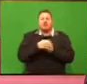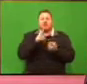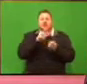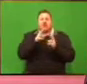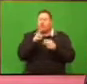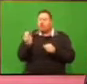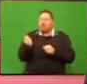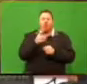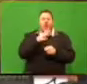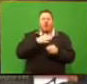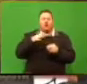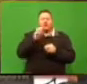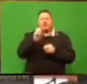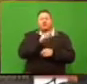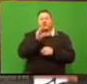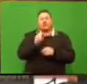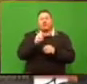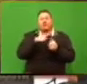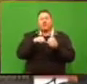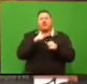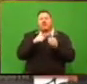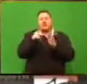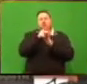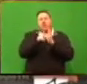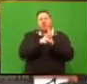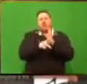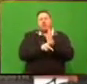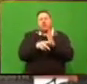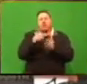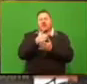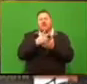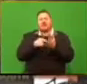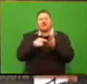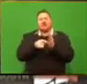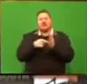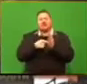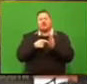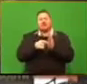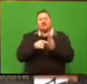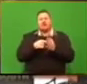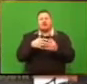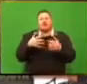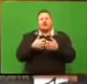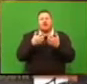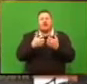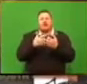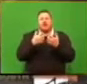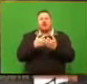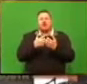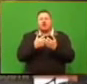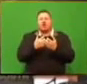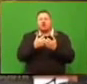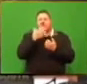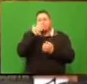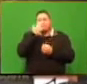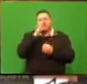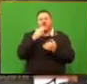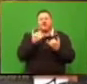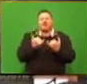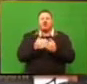African society. Our policies are designed to address the most pressing challenges we face